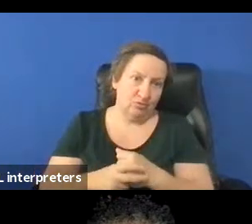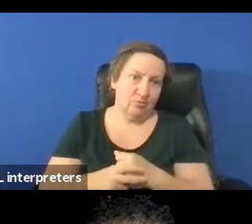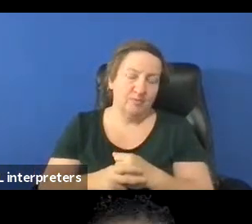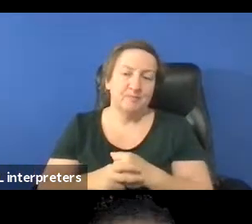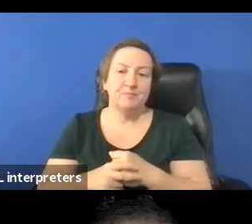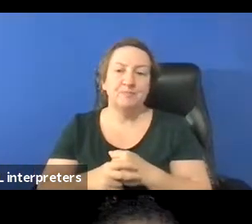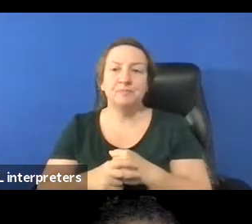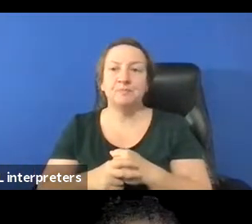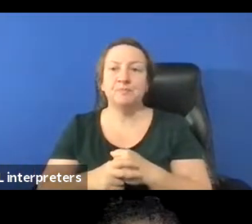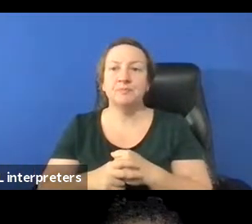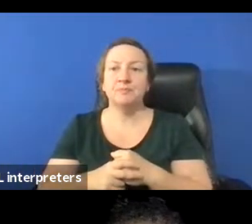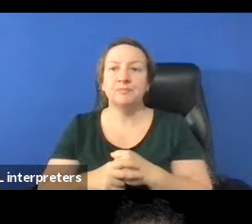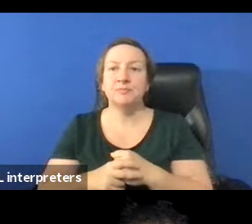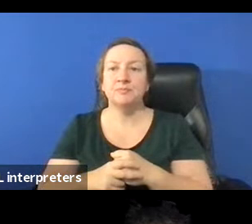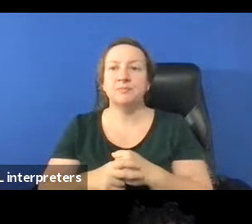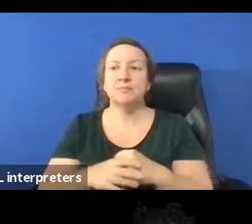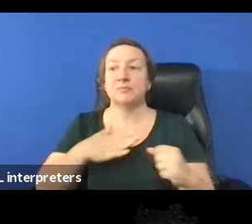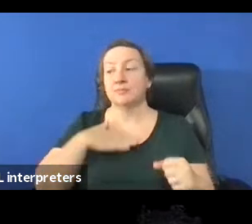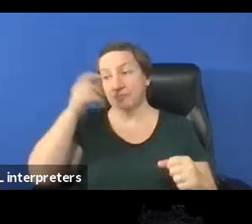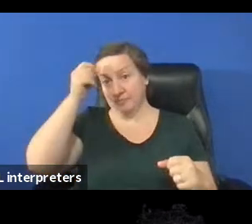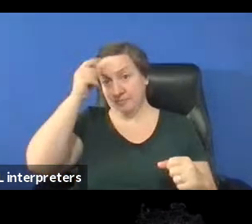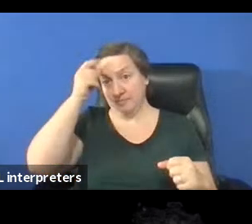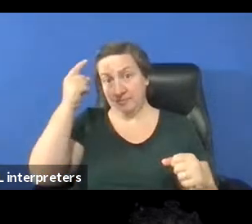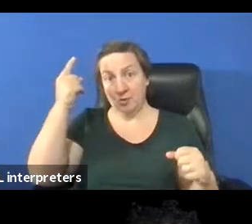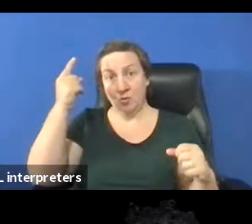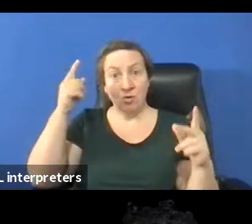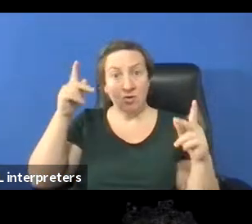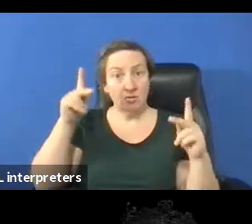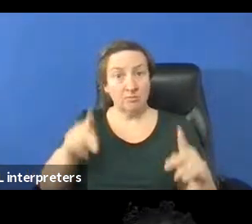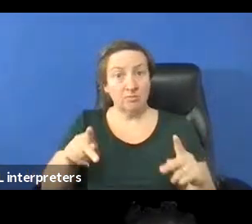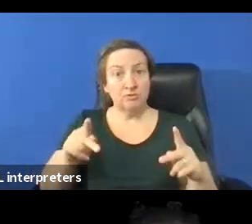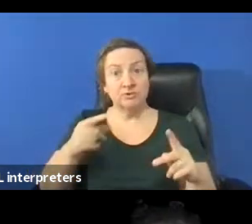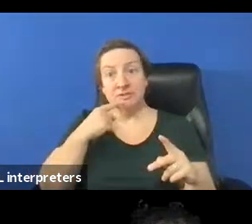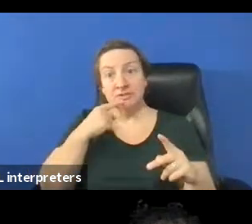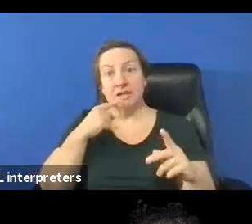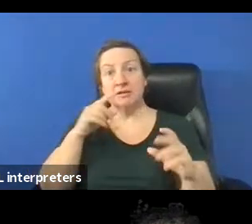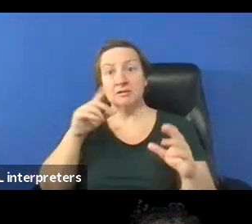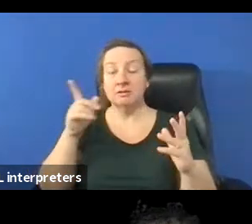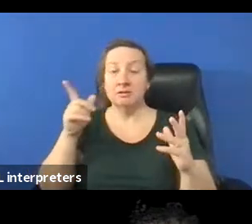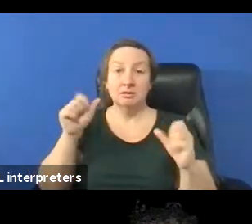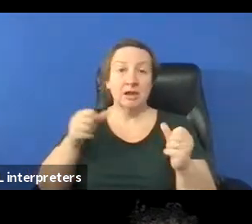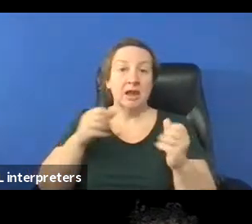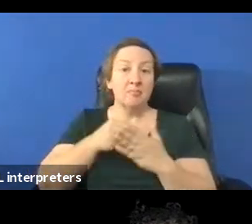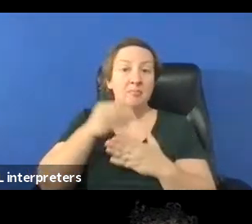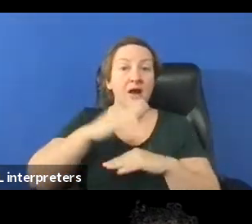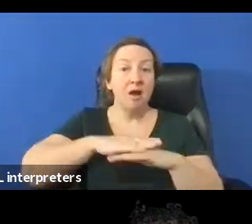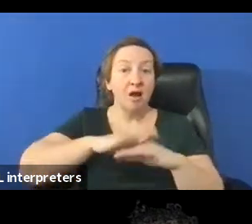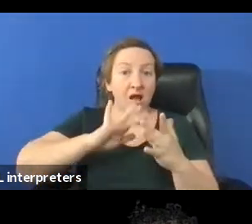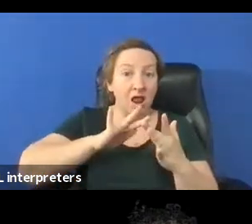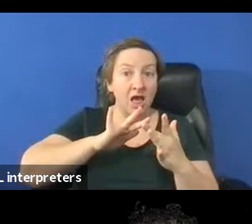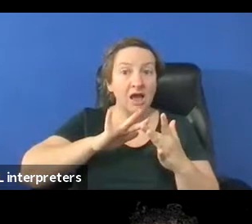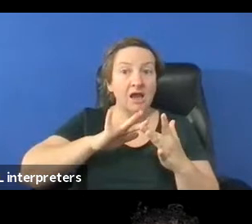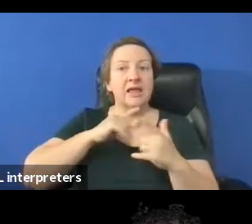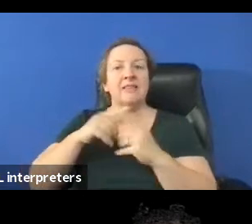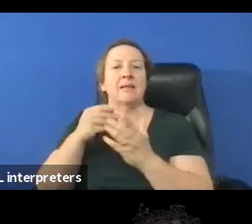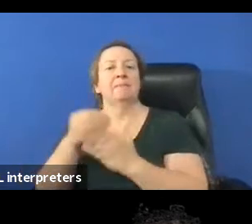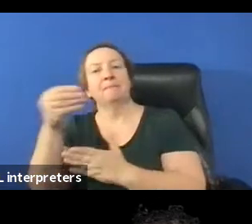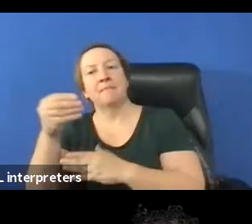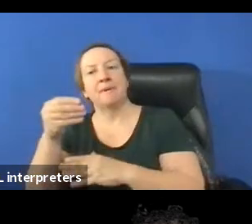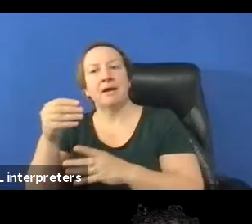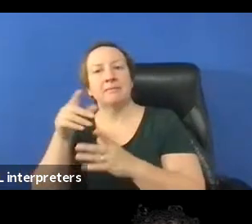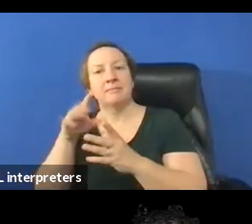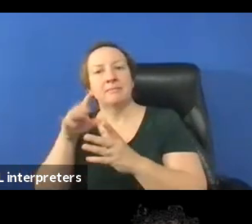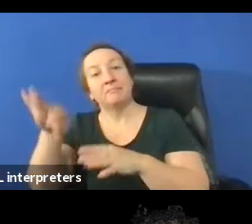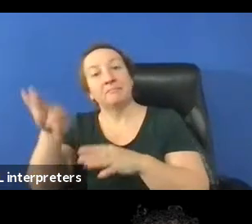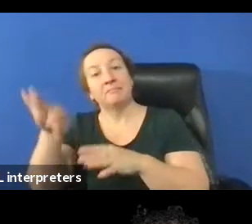And from what I understood from one person, being able to purchase stuff online and then pick it up in the store was really nice. And for